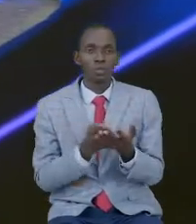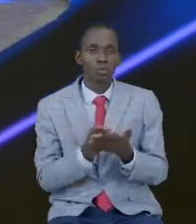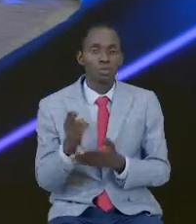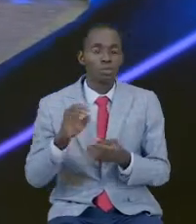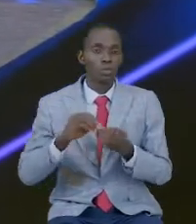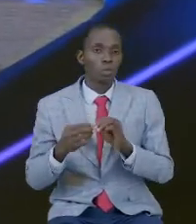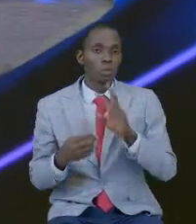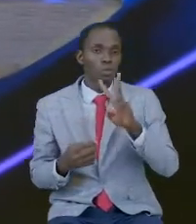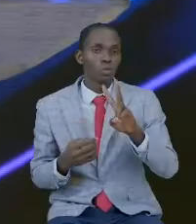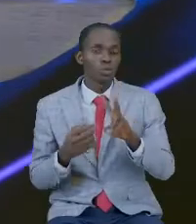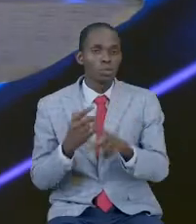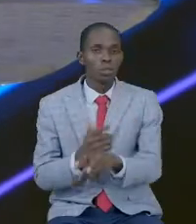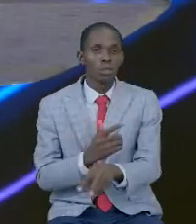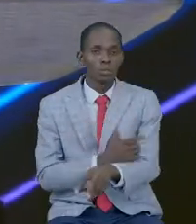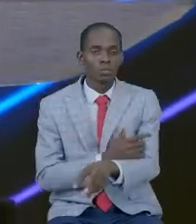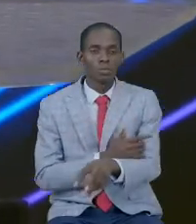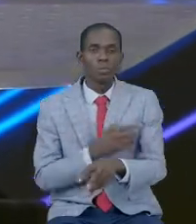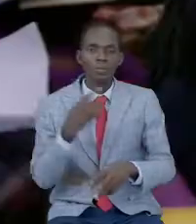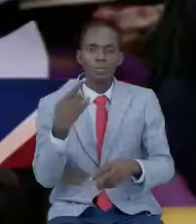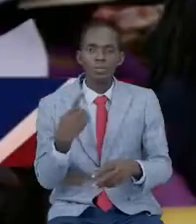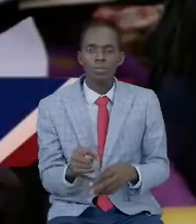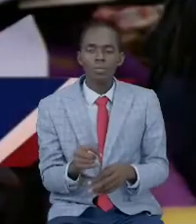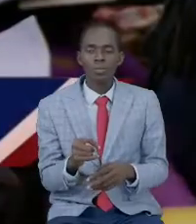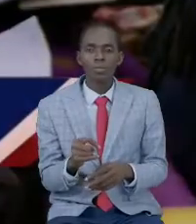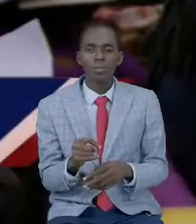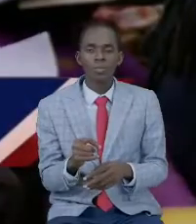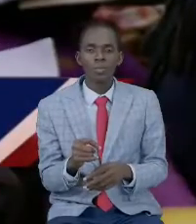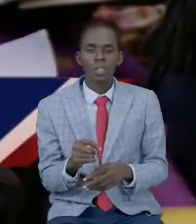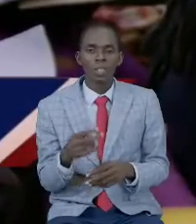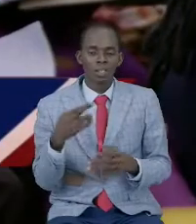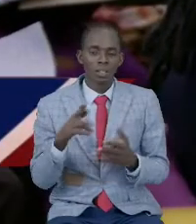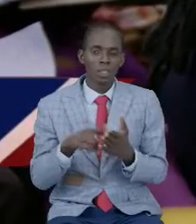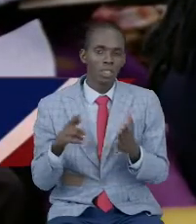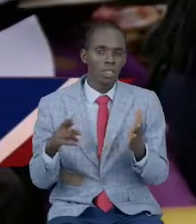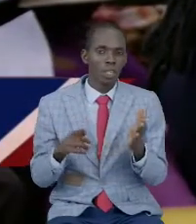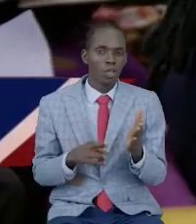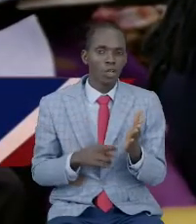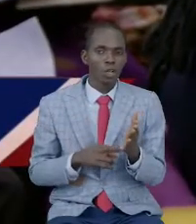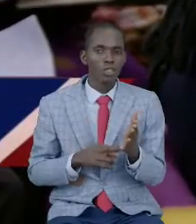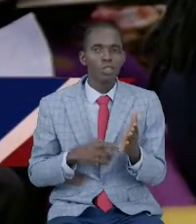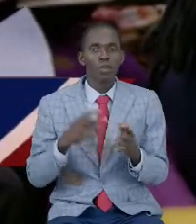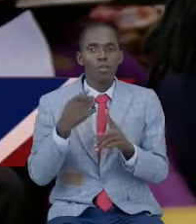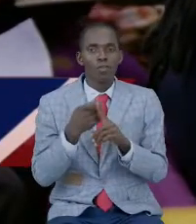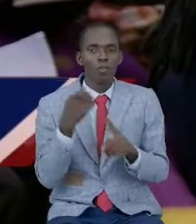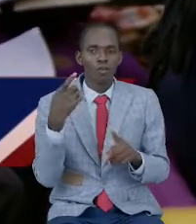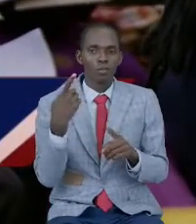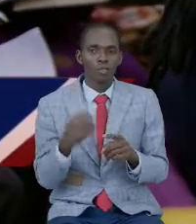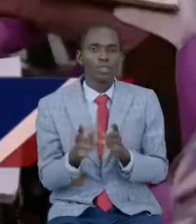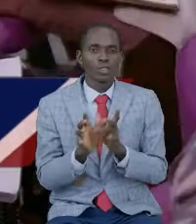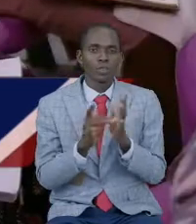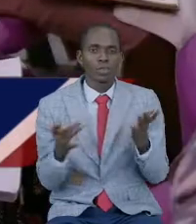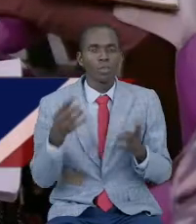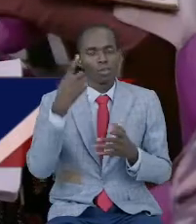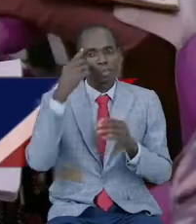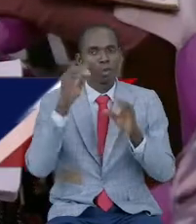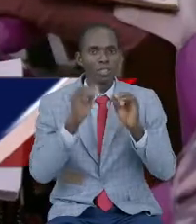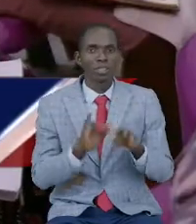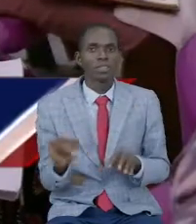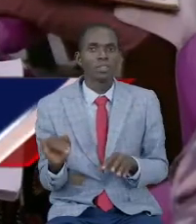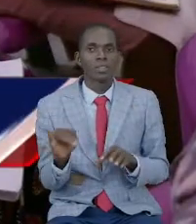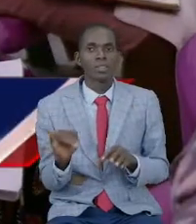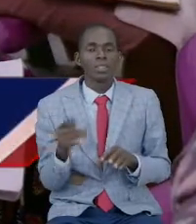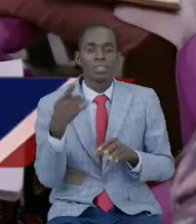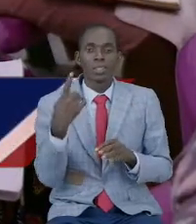Number two is the record from the scripture for teaching. The